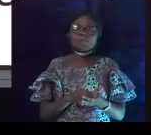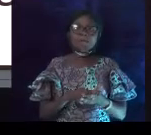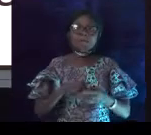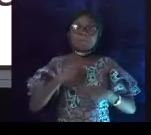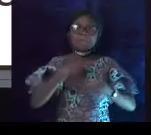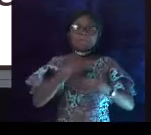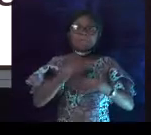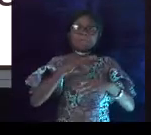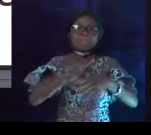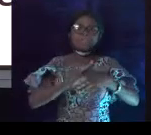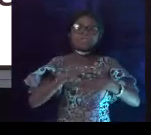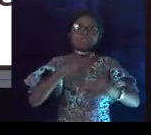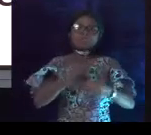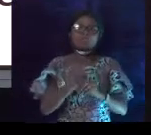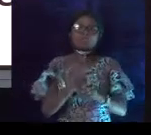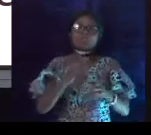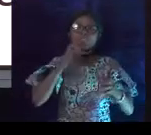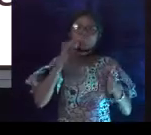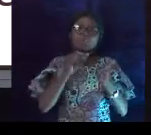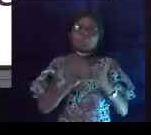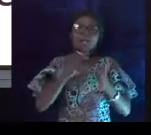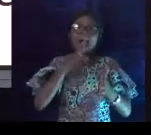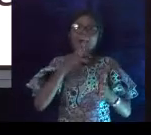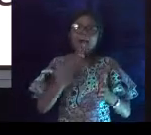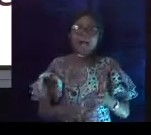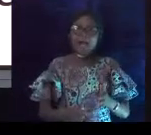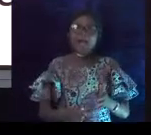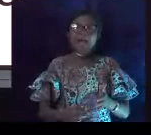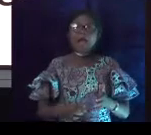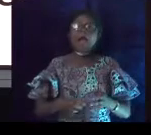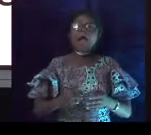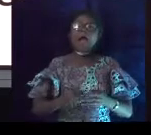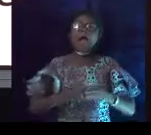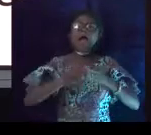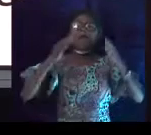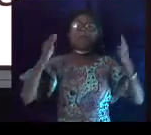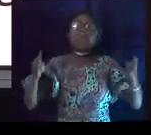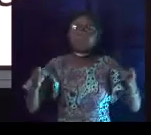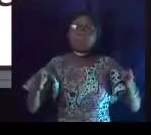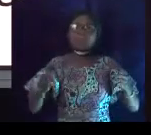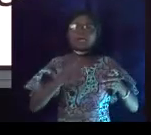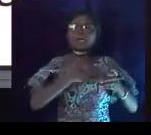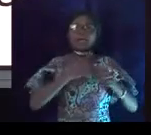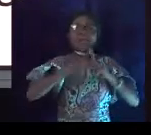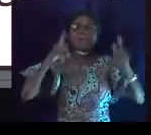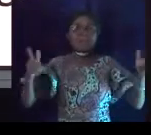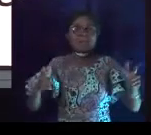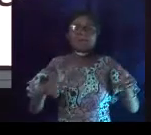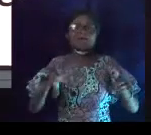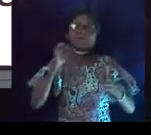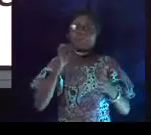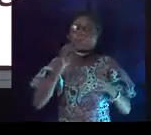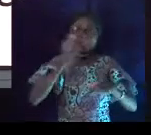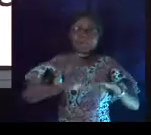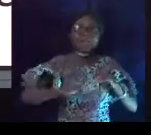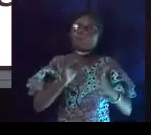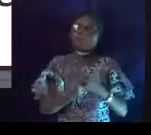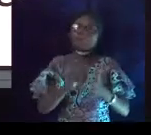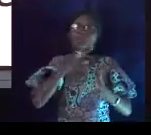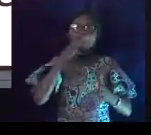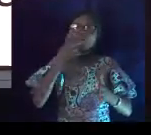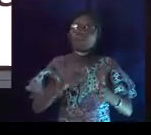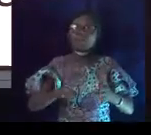Meat-producing chickens. Meat-producing chickens are broad-breasted and larger than the laying